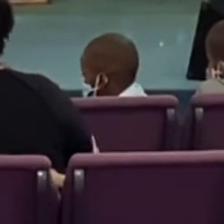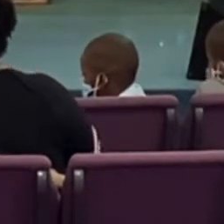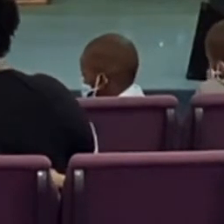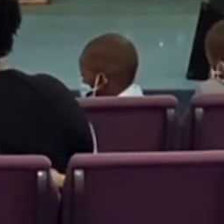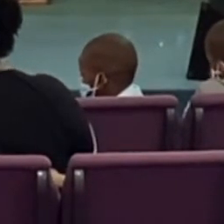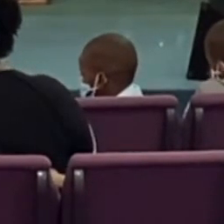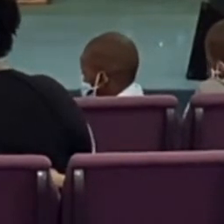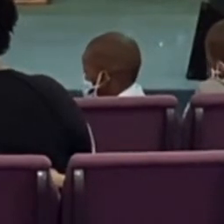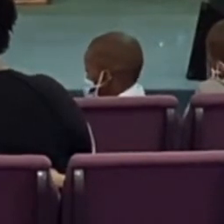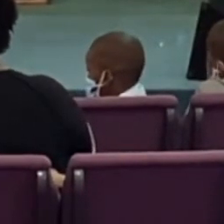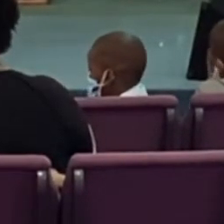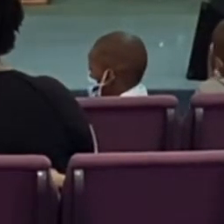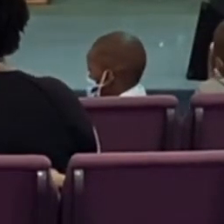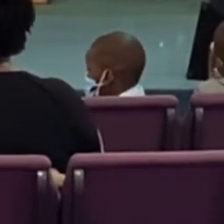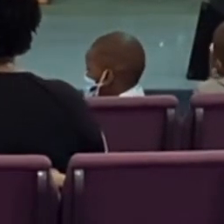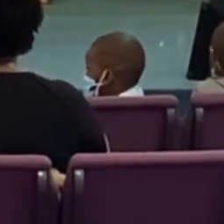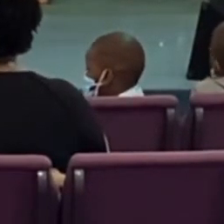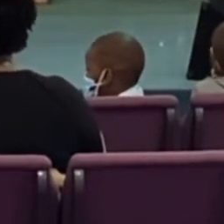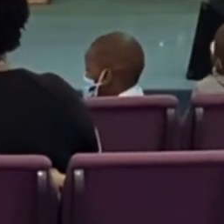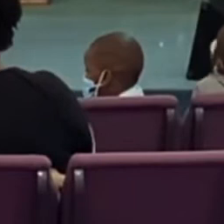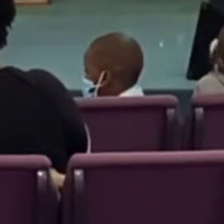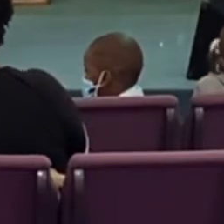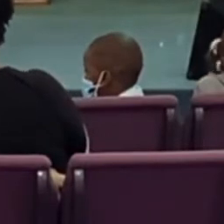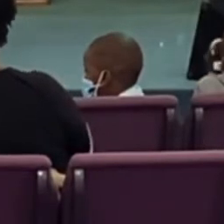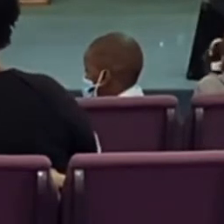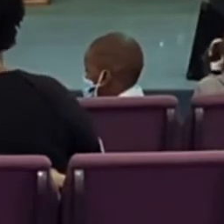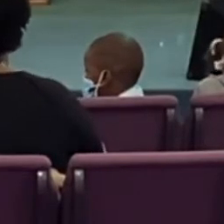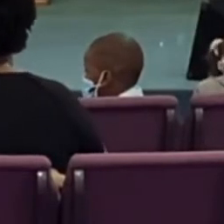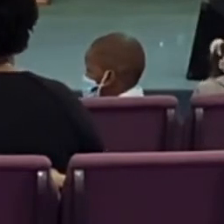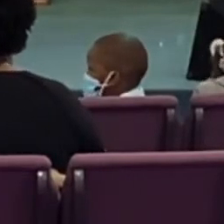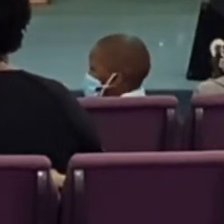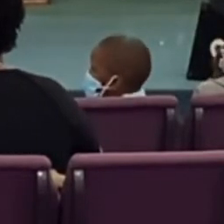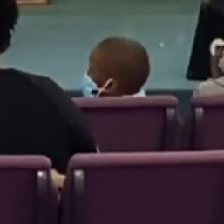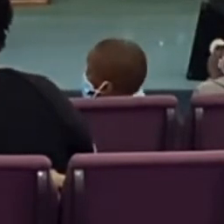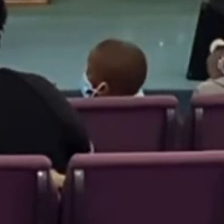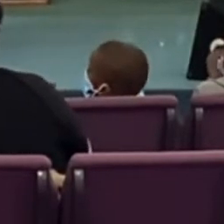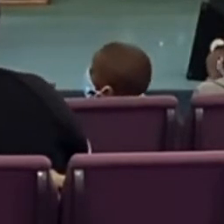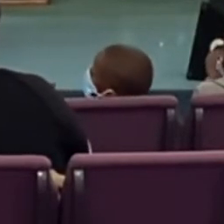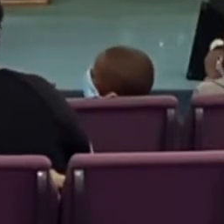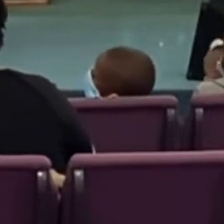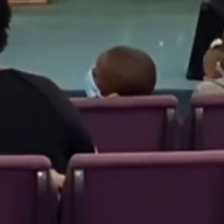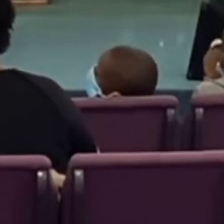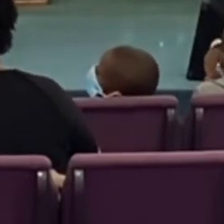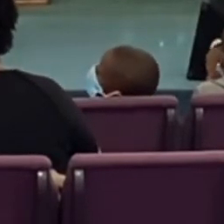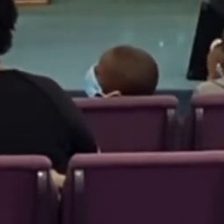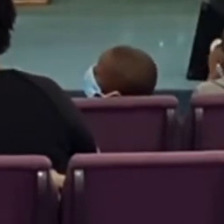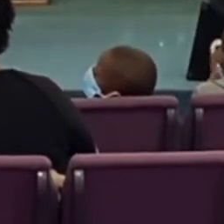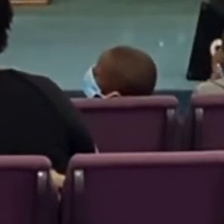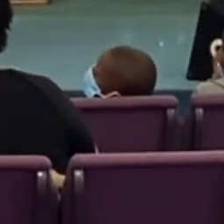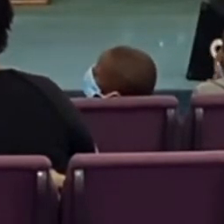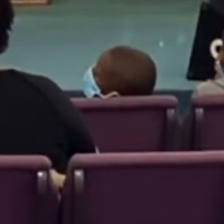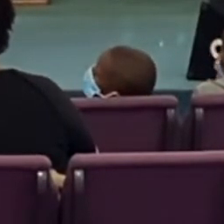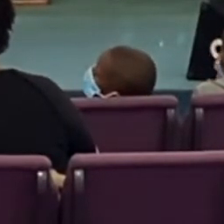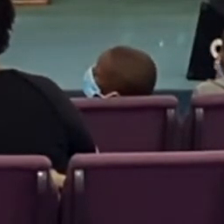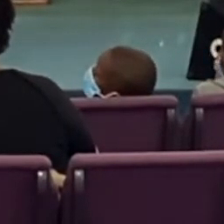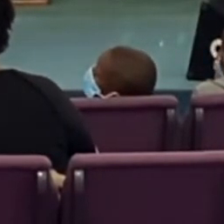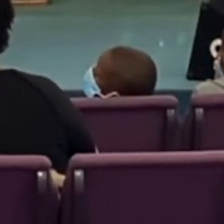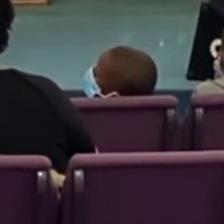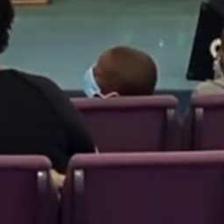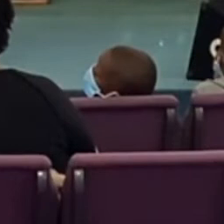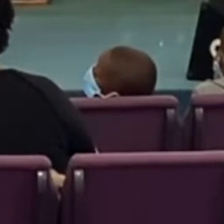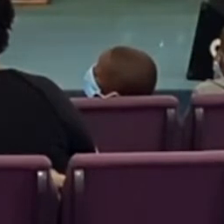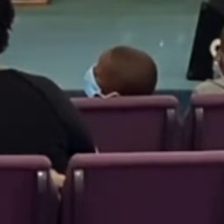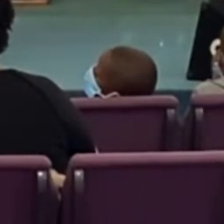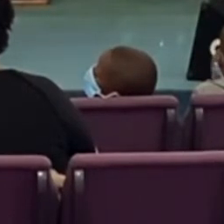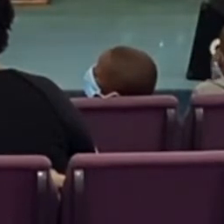grace. So we speak grace unto you in this place. Again, we're so thrilled you're here because God has something good for you for